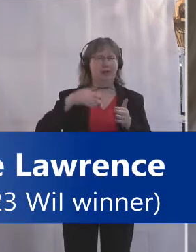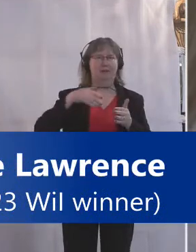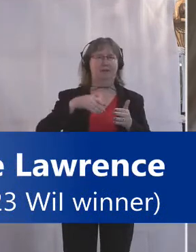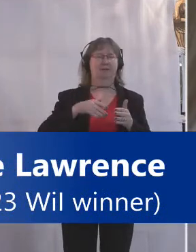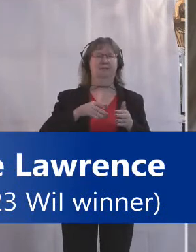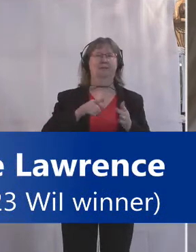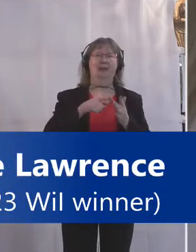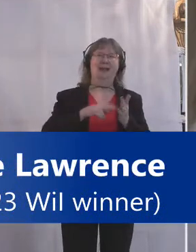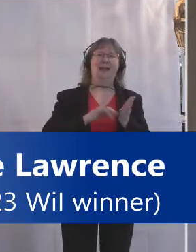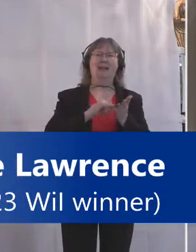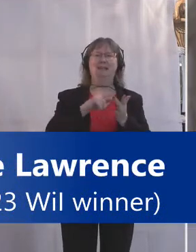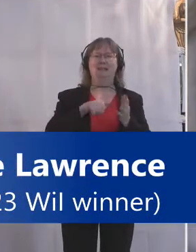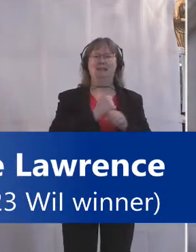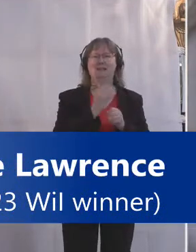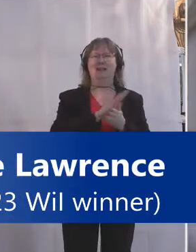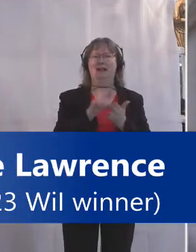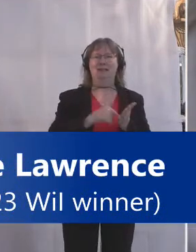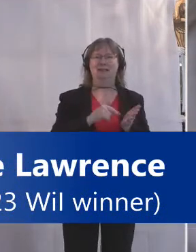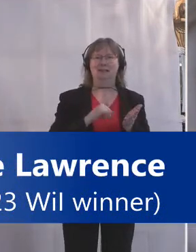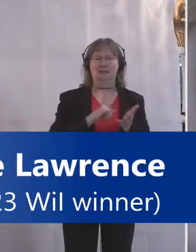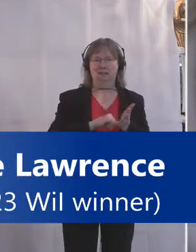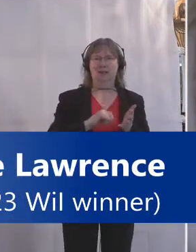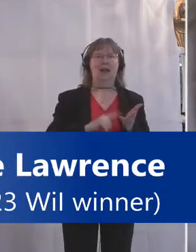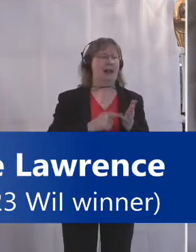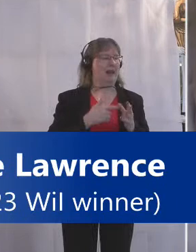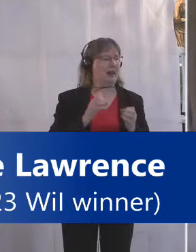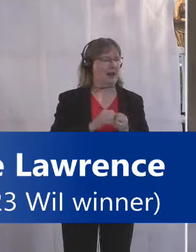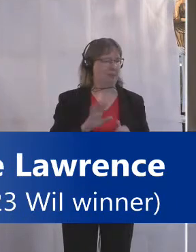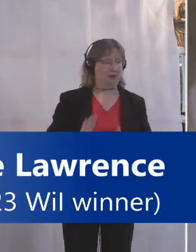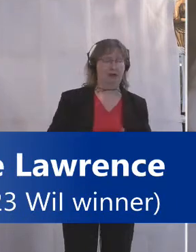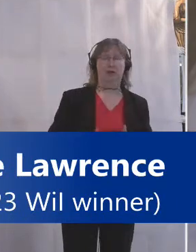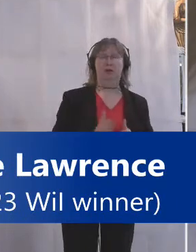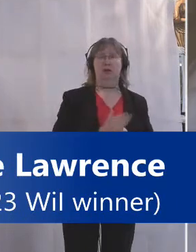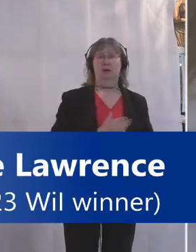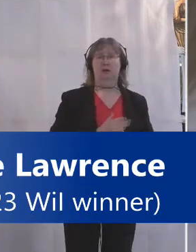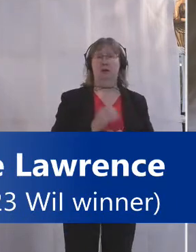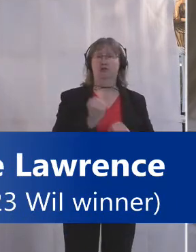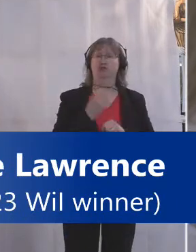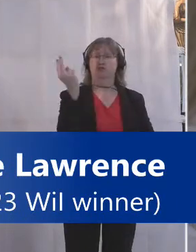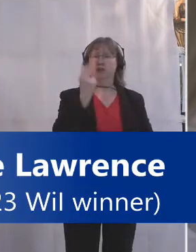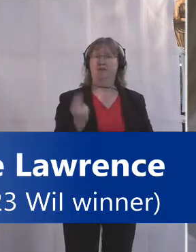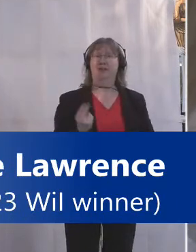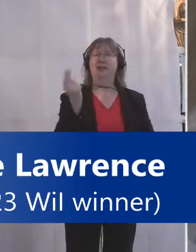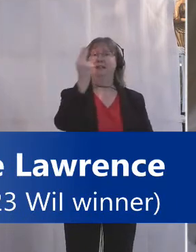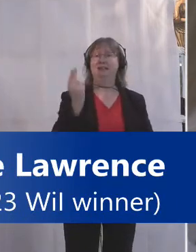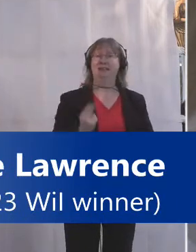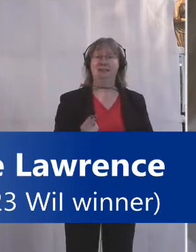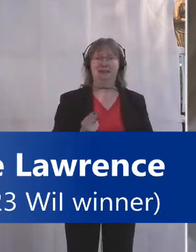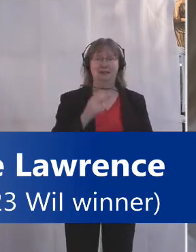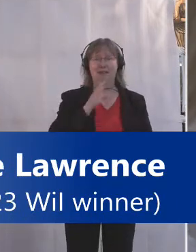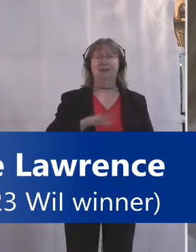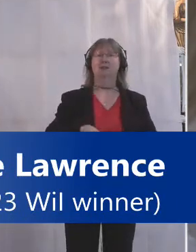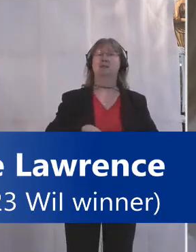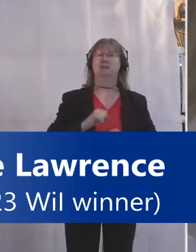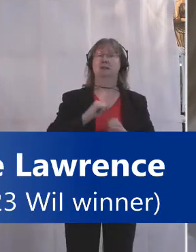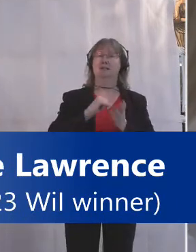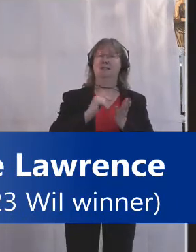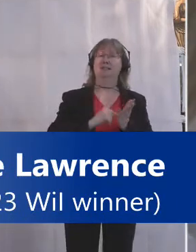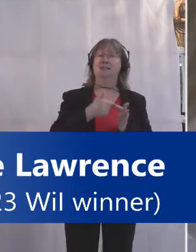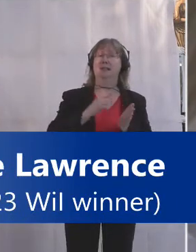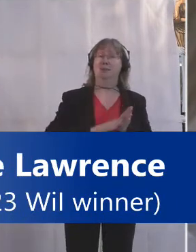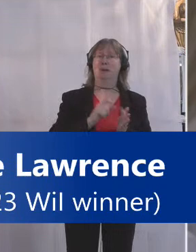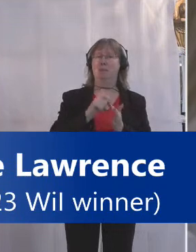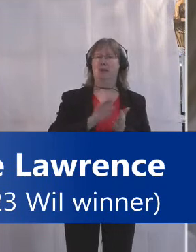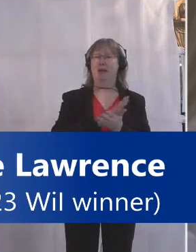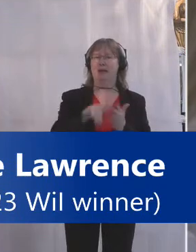researcher. I originally was a graphic designer. I went on to complete a STEM PhD, which I have now